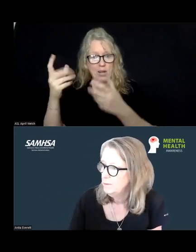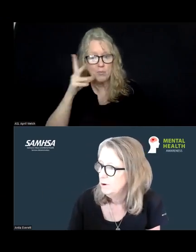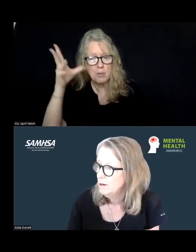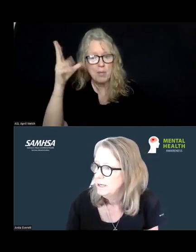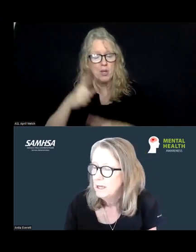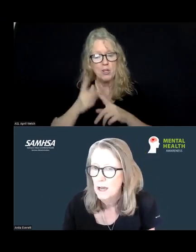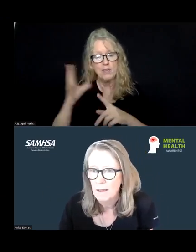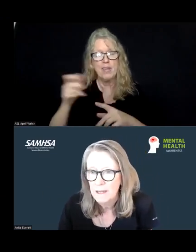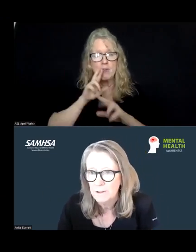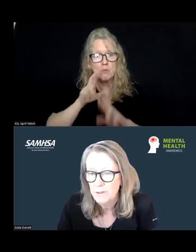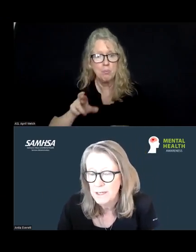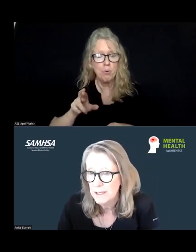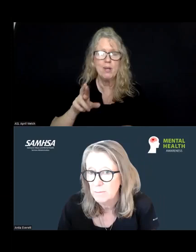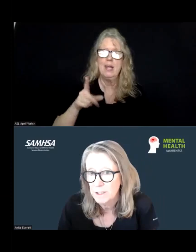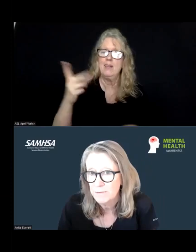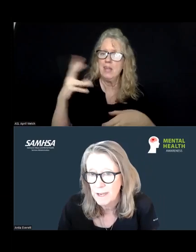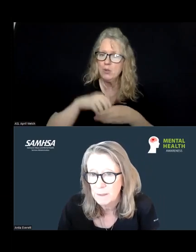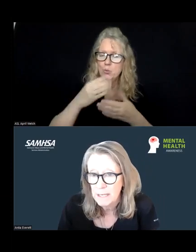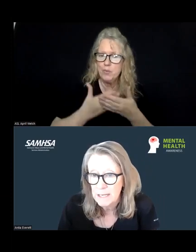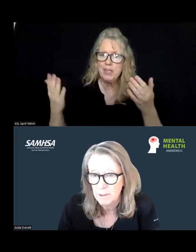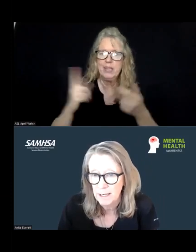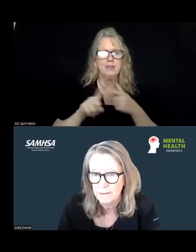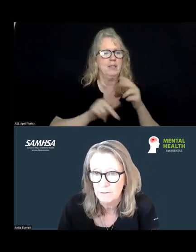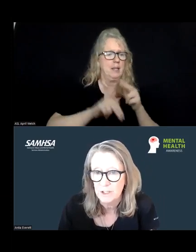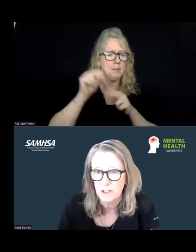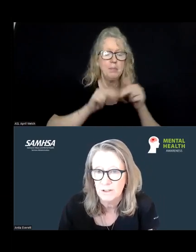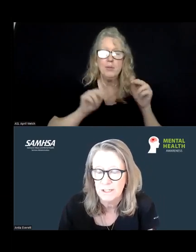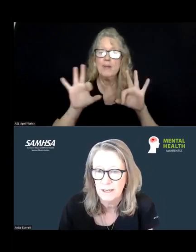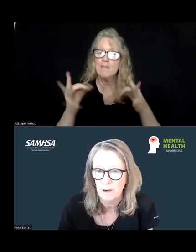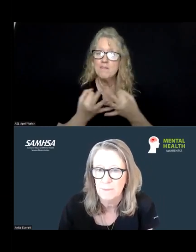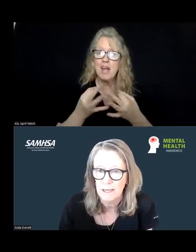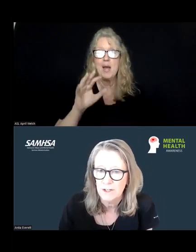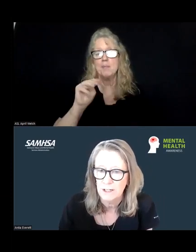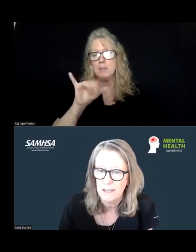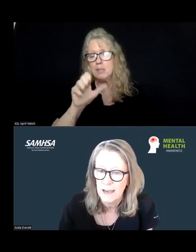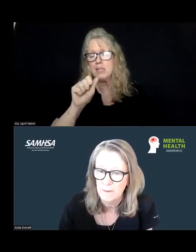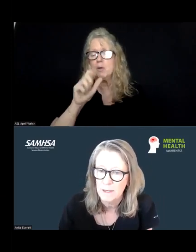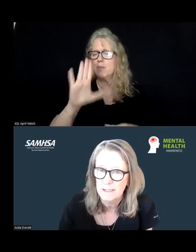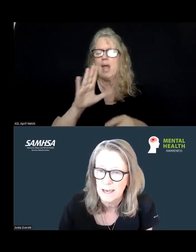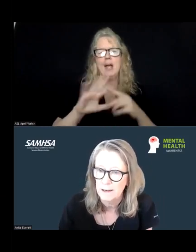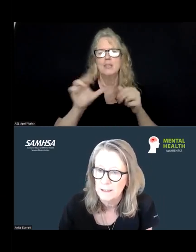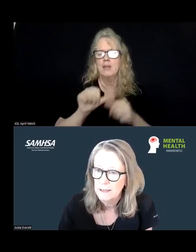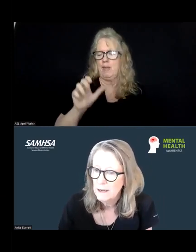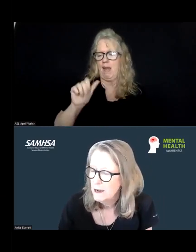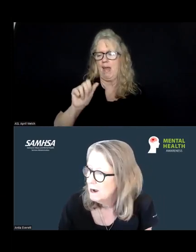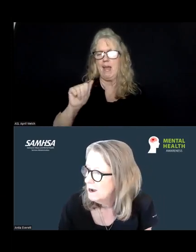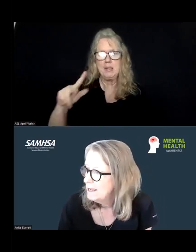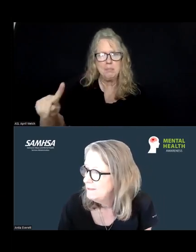that are in the report. They include things like build a family media plan, which is a longstanding recommendation that the AAP has